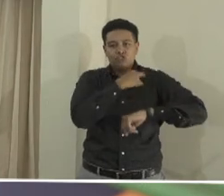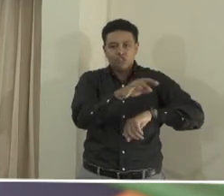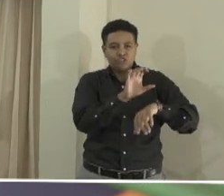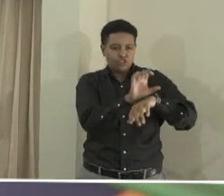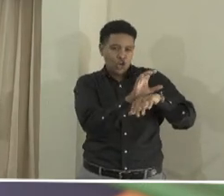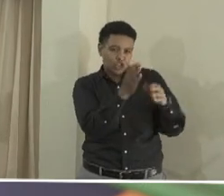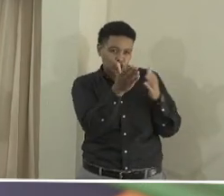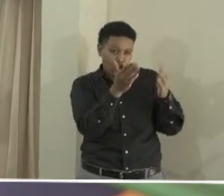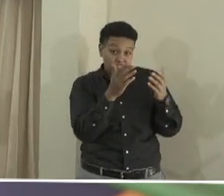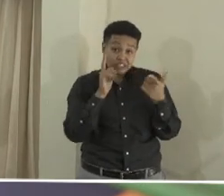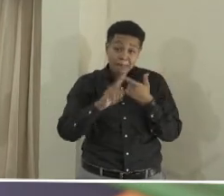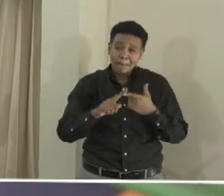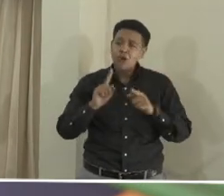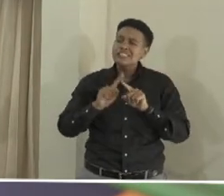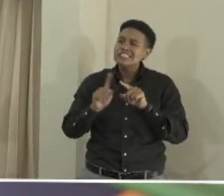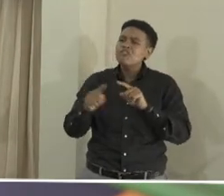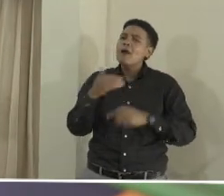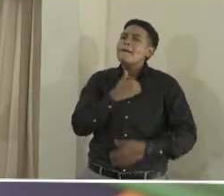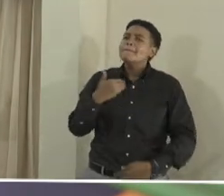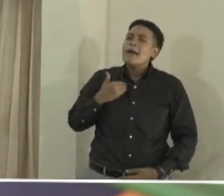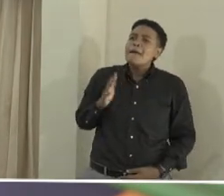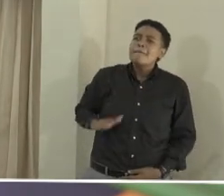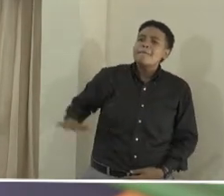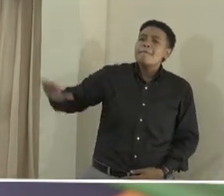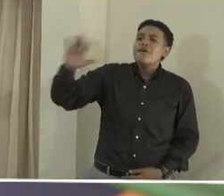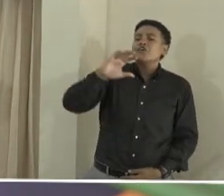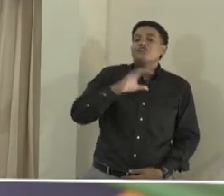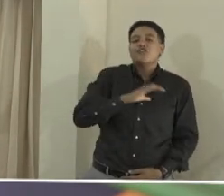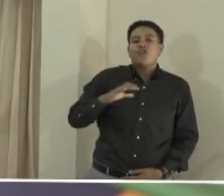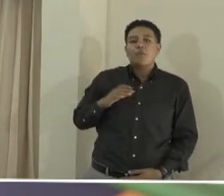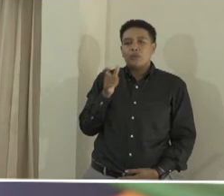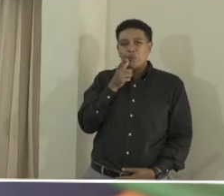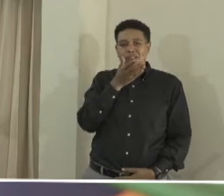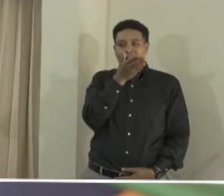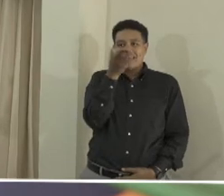Services, and colleagues, members of the committee.